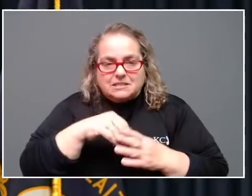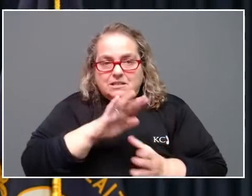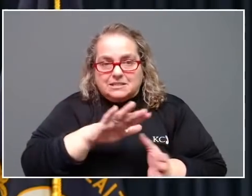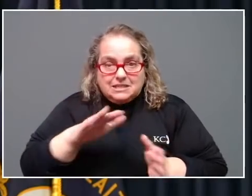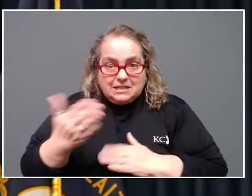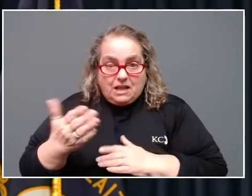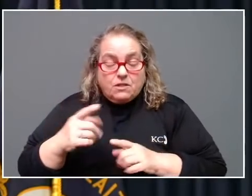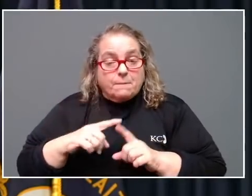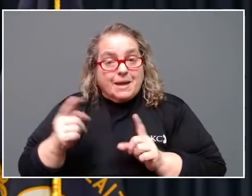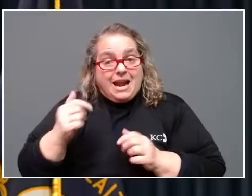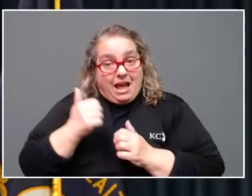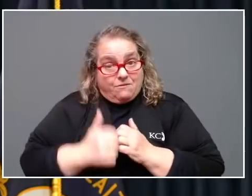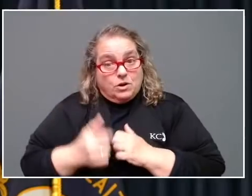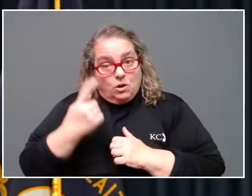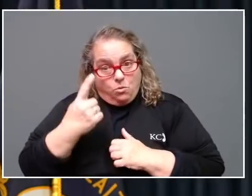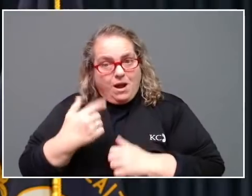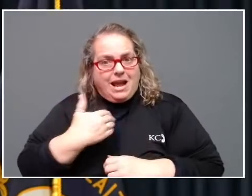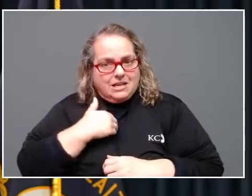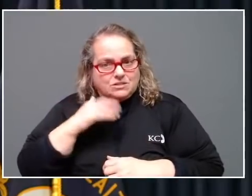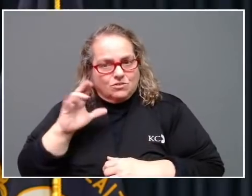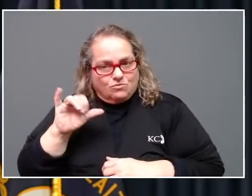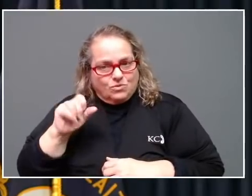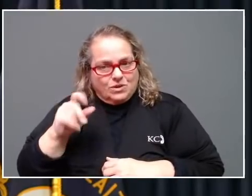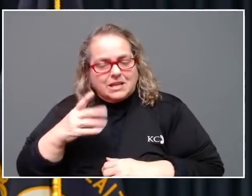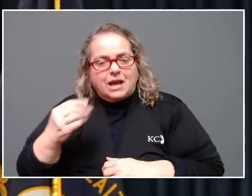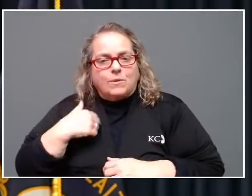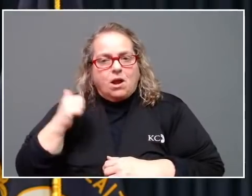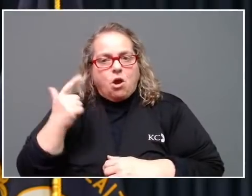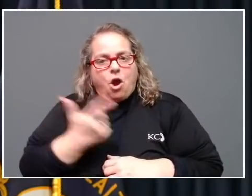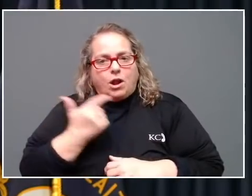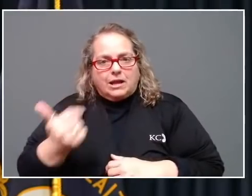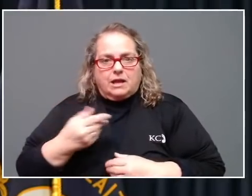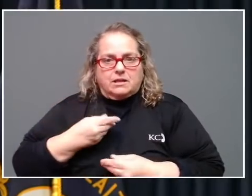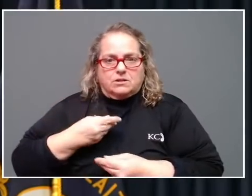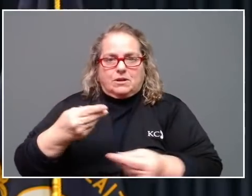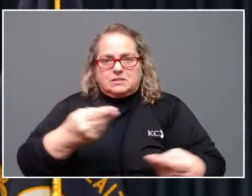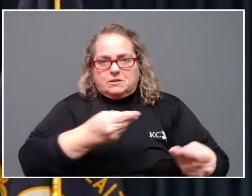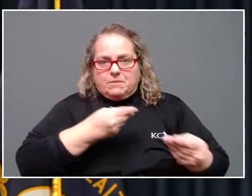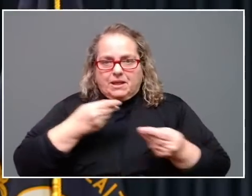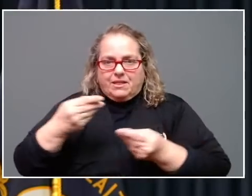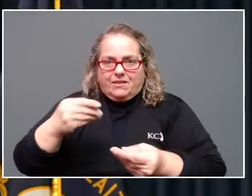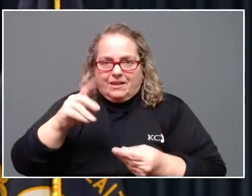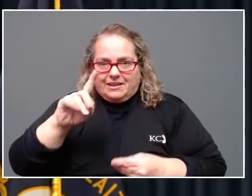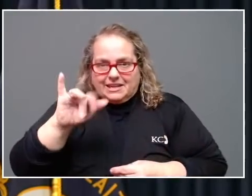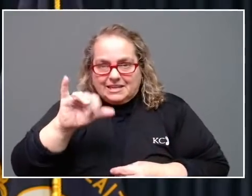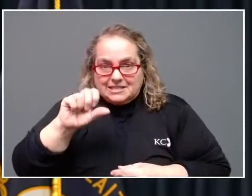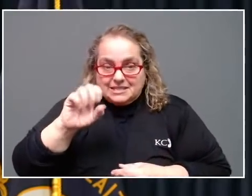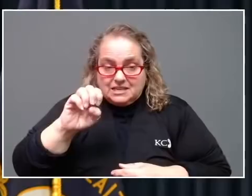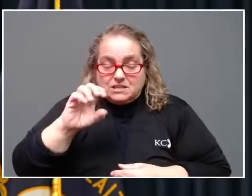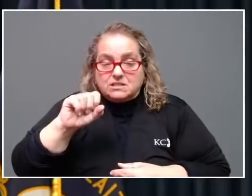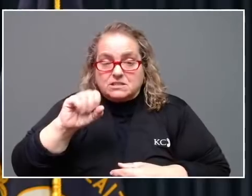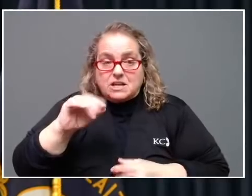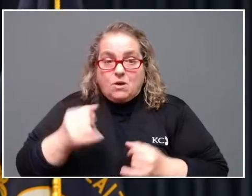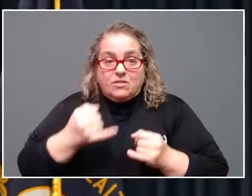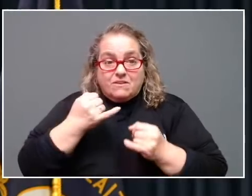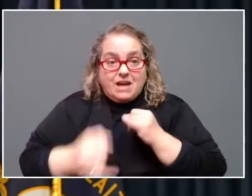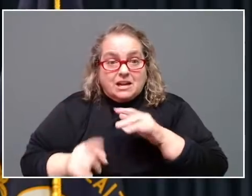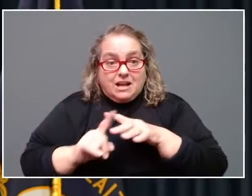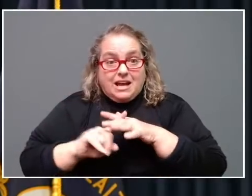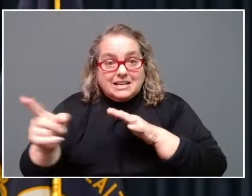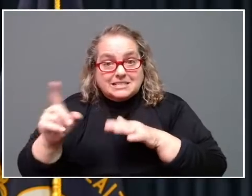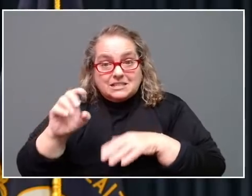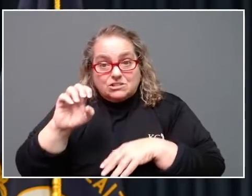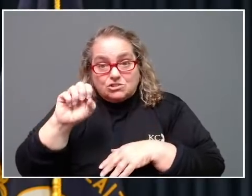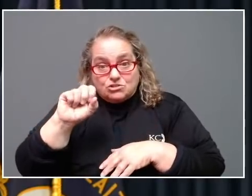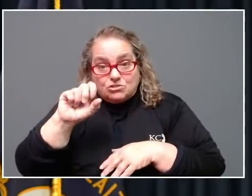everyone faces risk, and all of us can transmit the disease. So the final exit strategy for the pandemic is for everyone to have the chance to